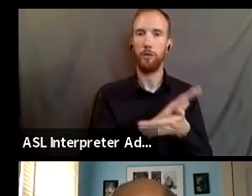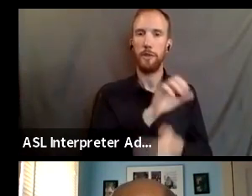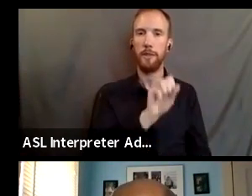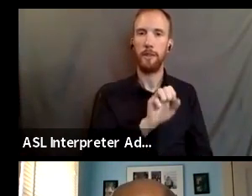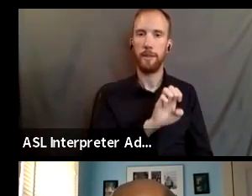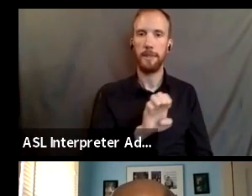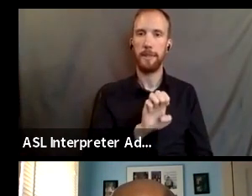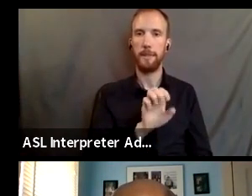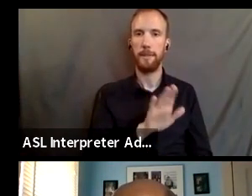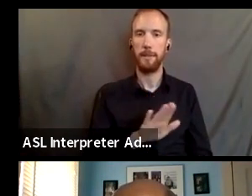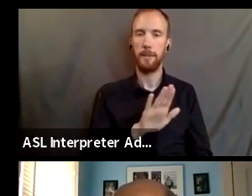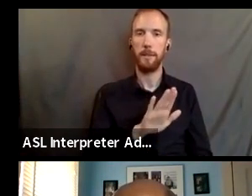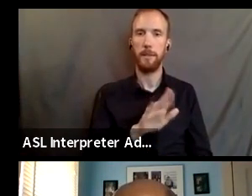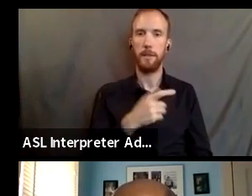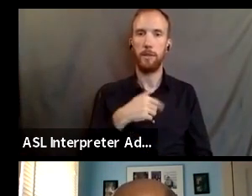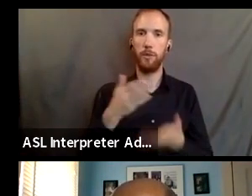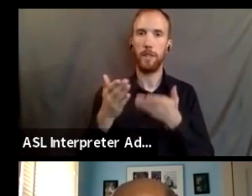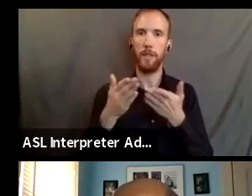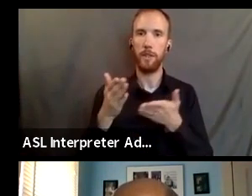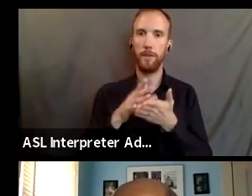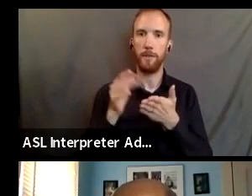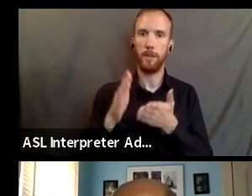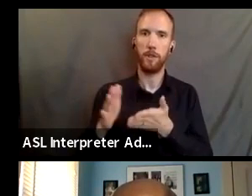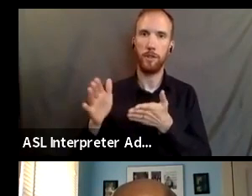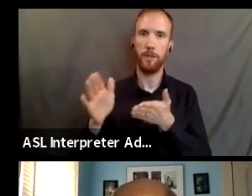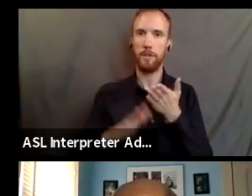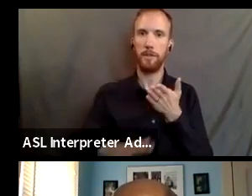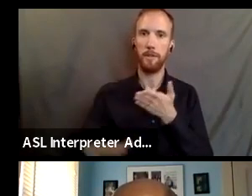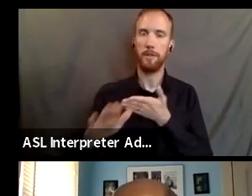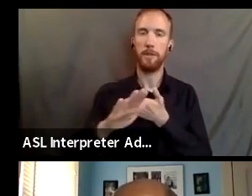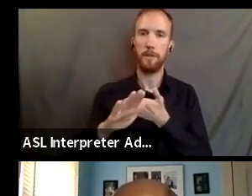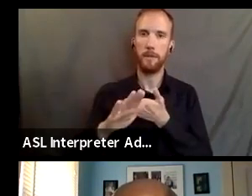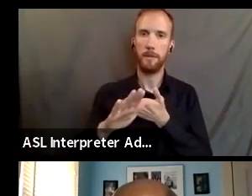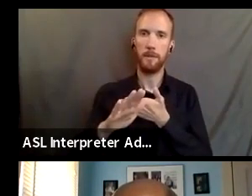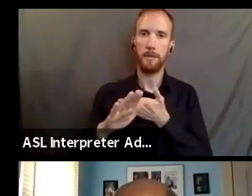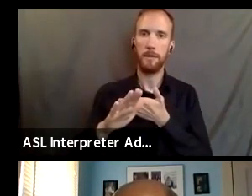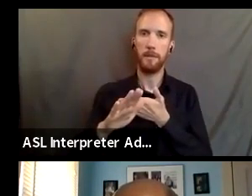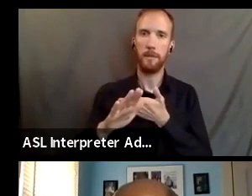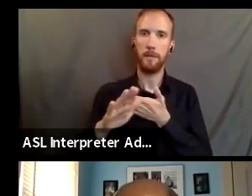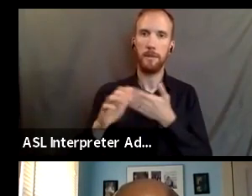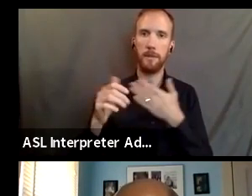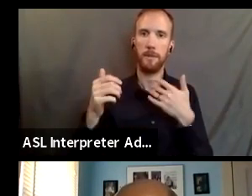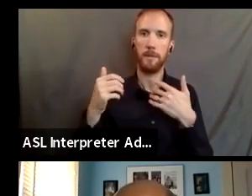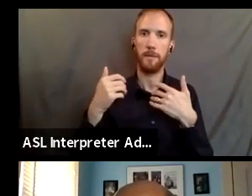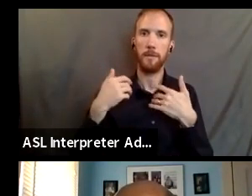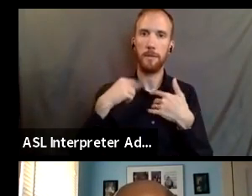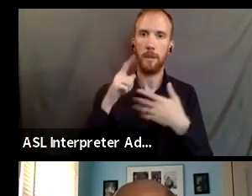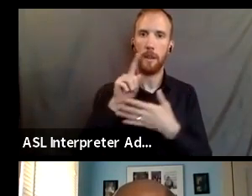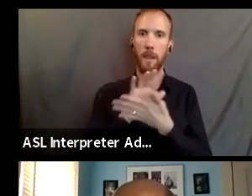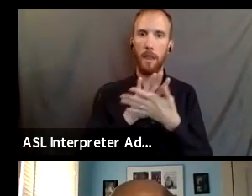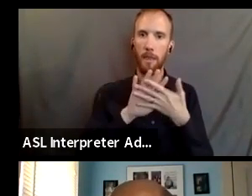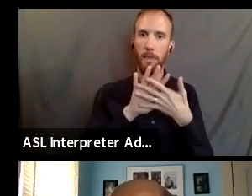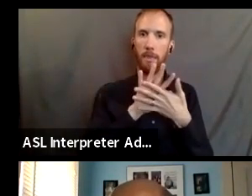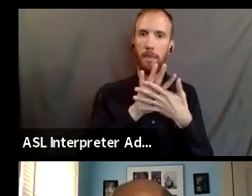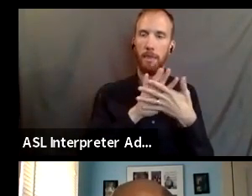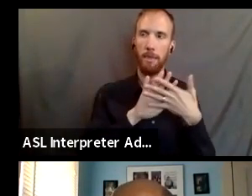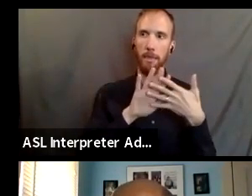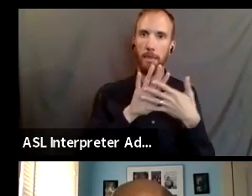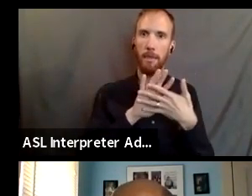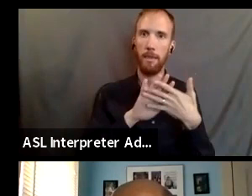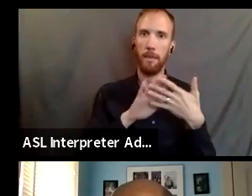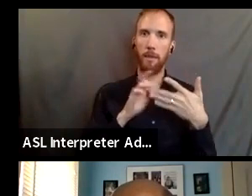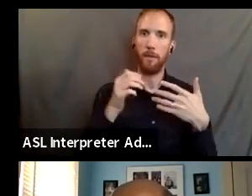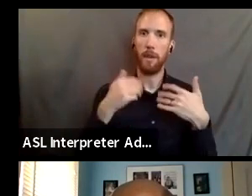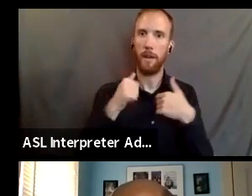over cities across our state and they're within five people applied all of our devices